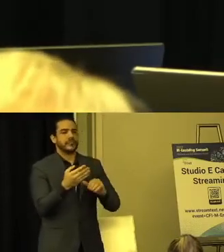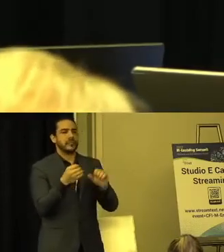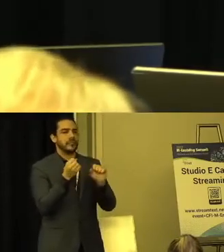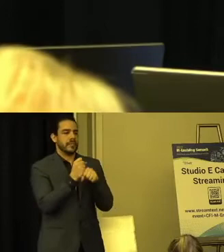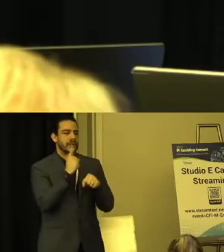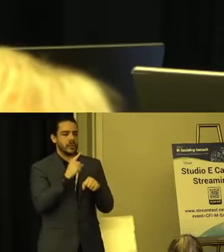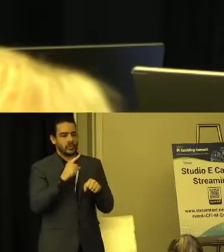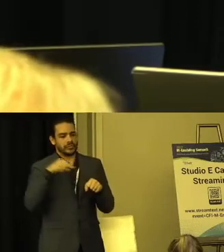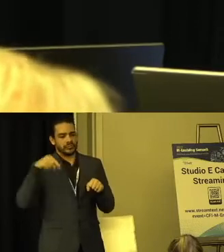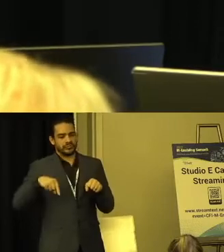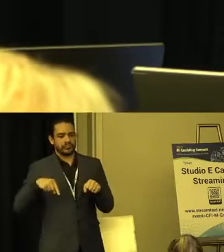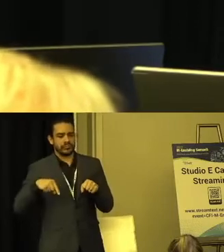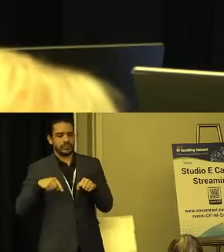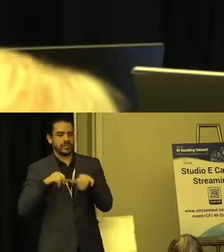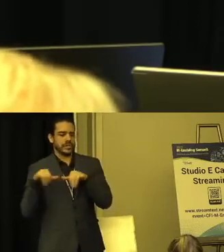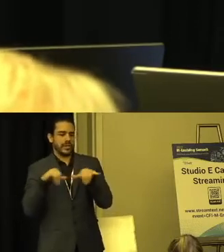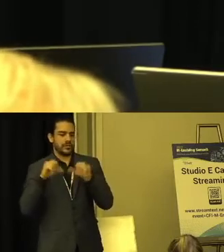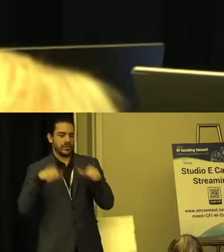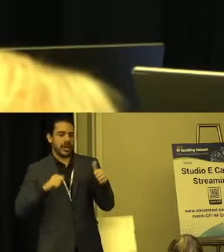implementation.